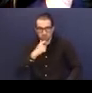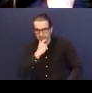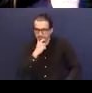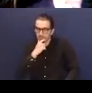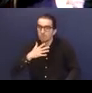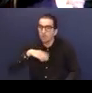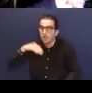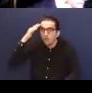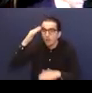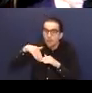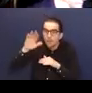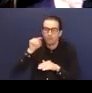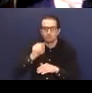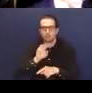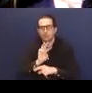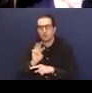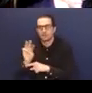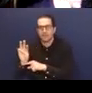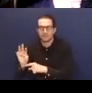To find out more, visit